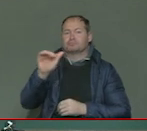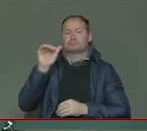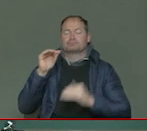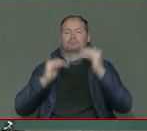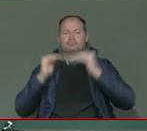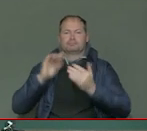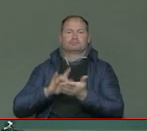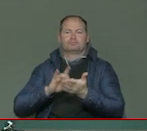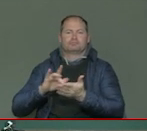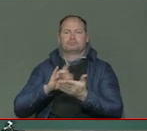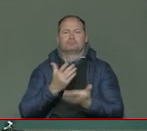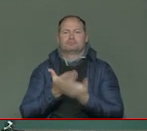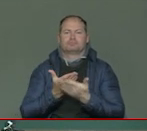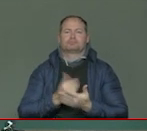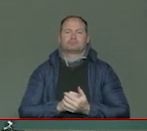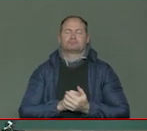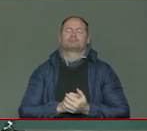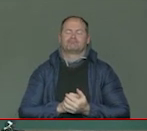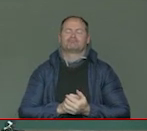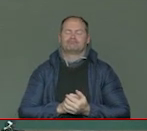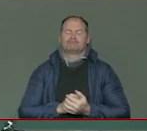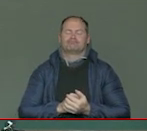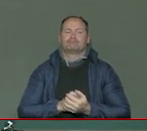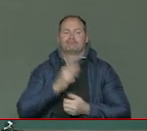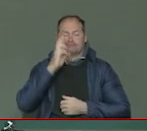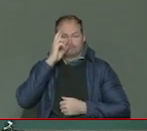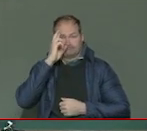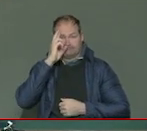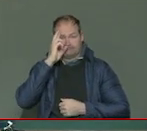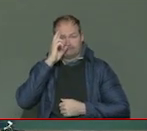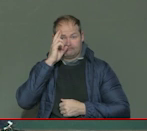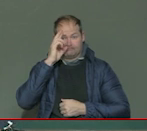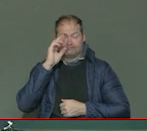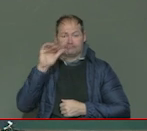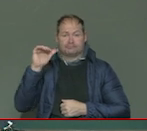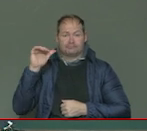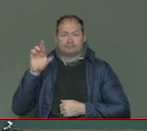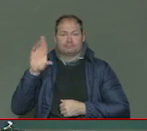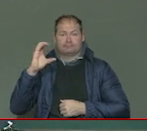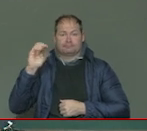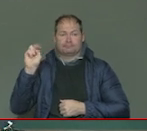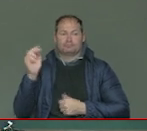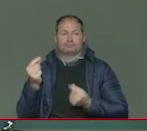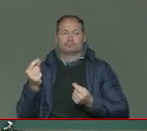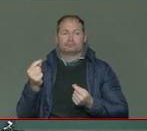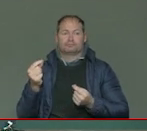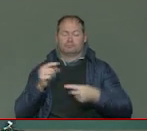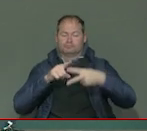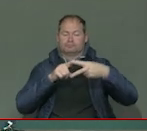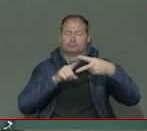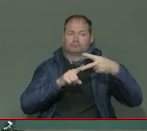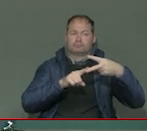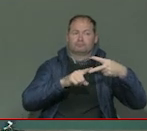balance. All right. So remember, when we started with bank recon, we did our CRJ, CPJ, we did